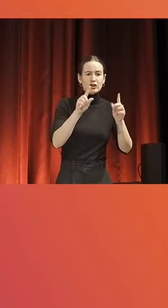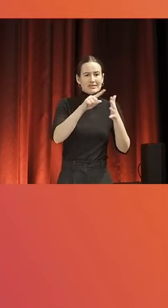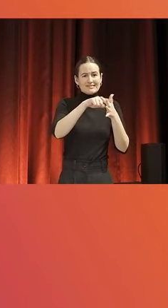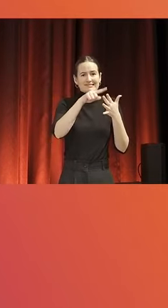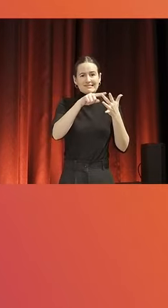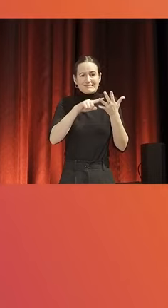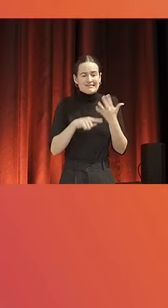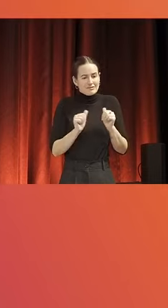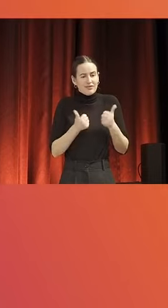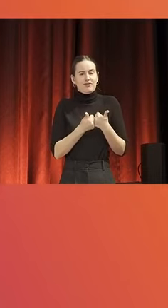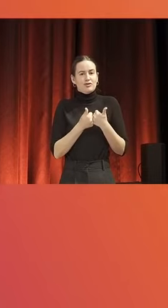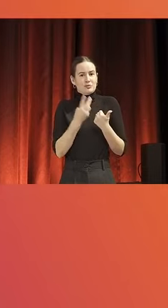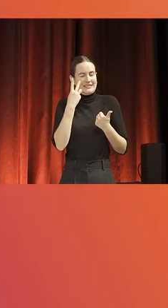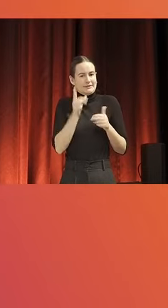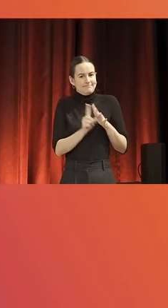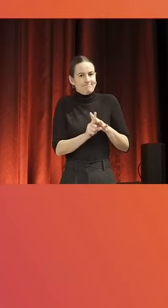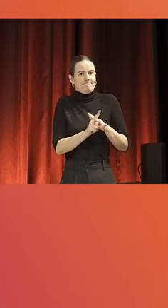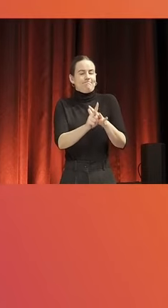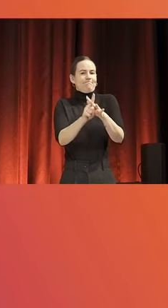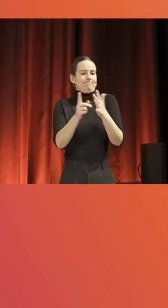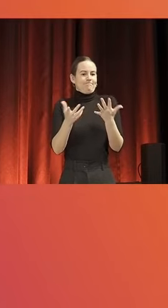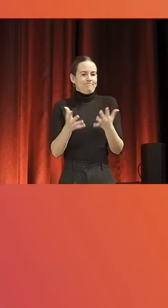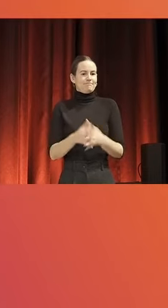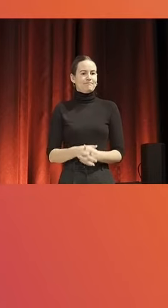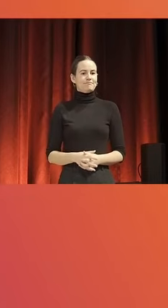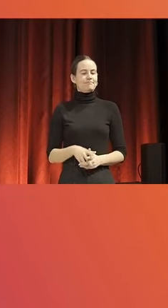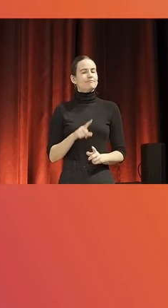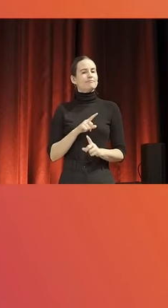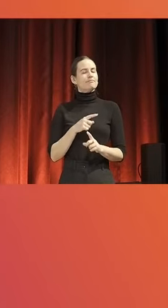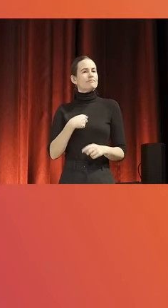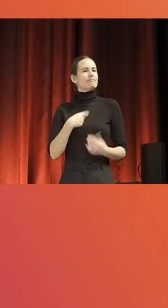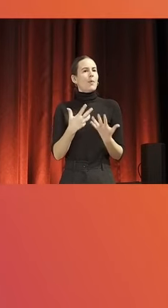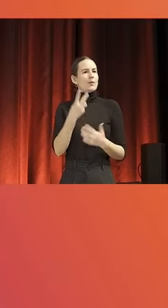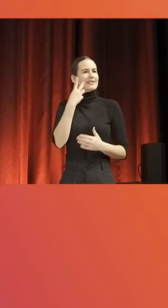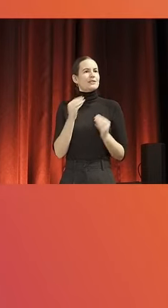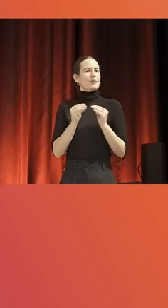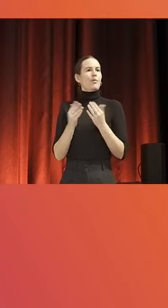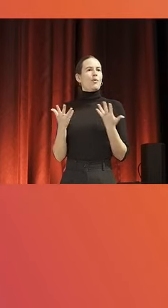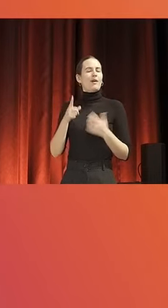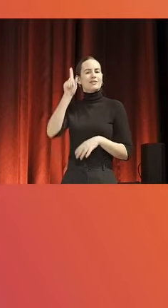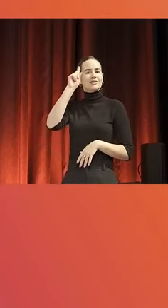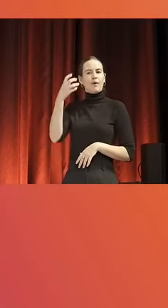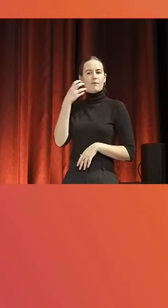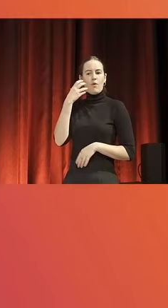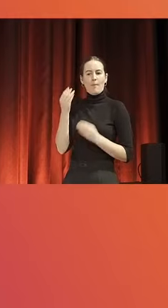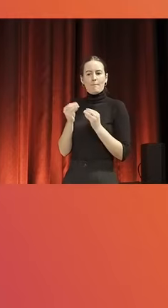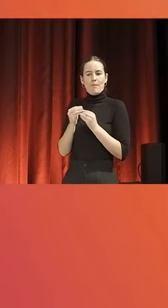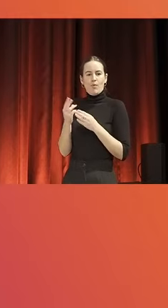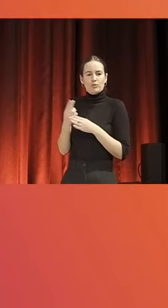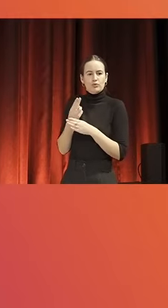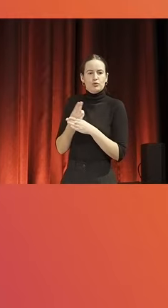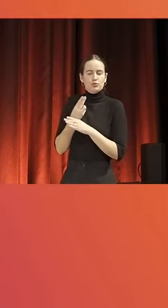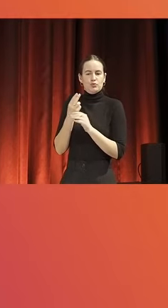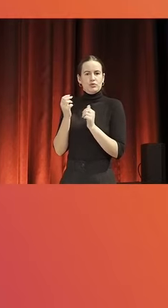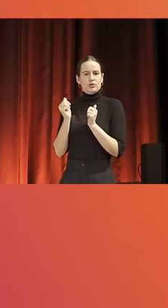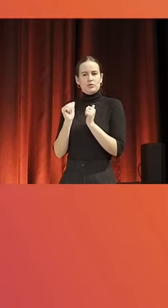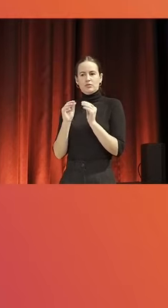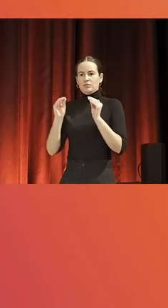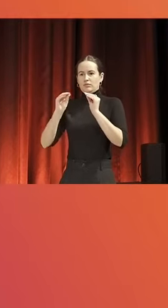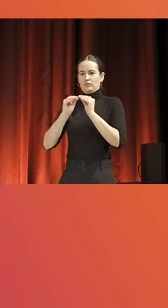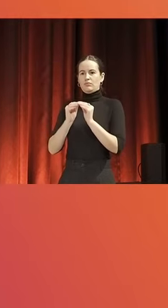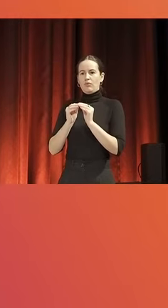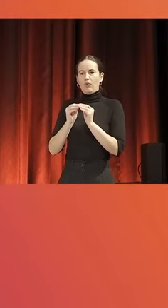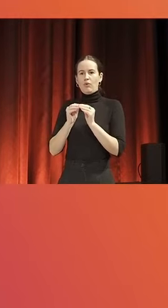would like to see is the smartphone having more utility in addressing the